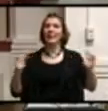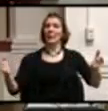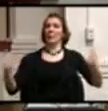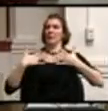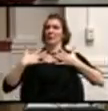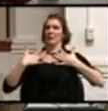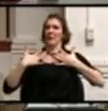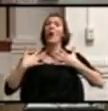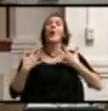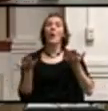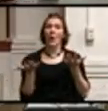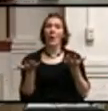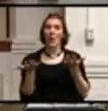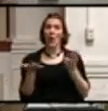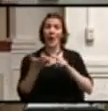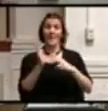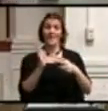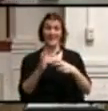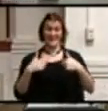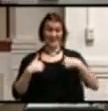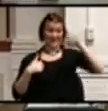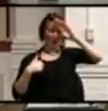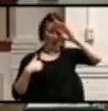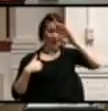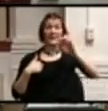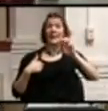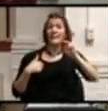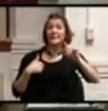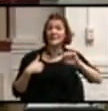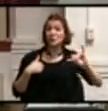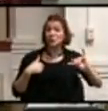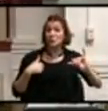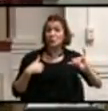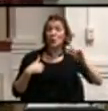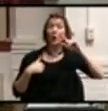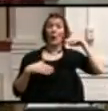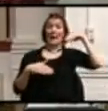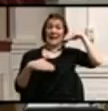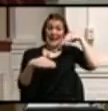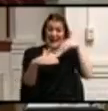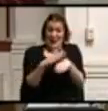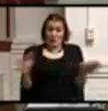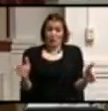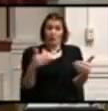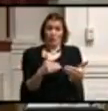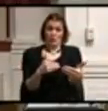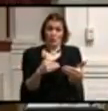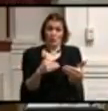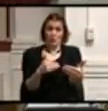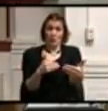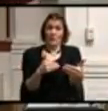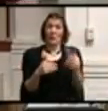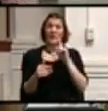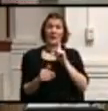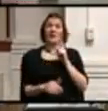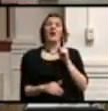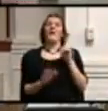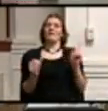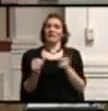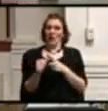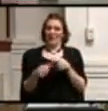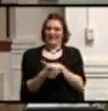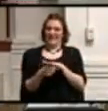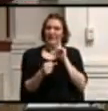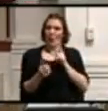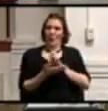that. The firefighter or EMT or whomever can come into this room, which is the first space is the